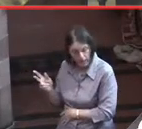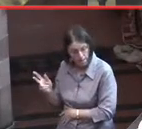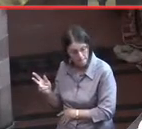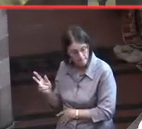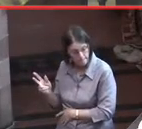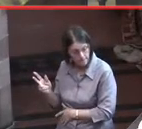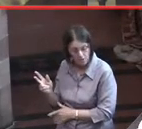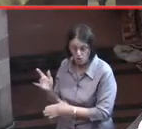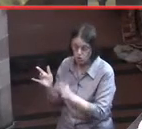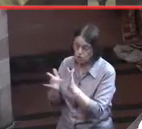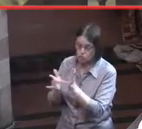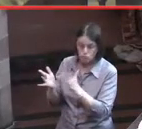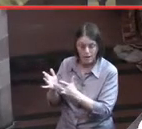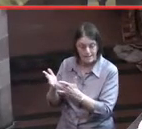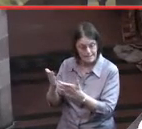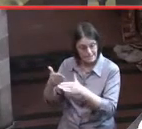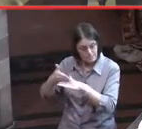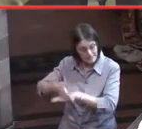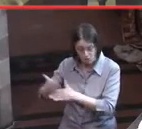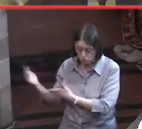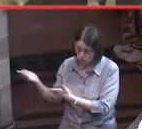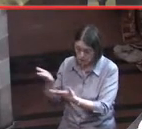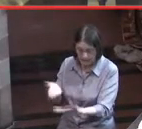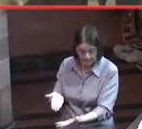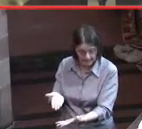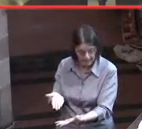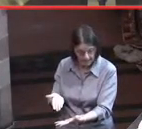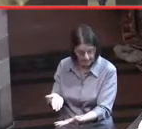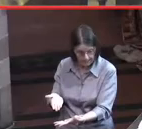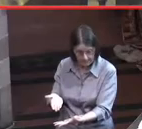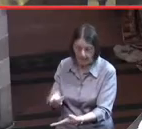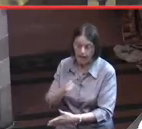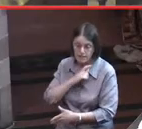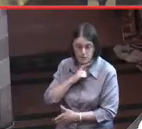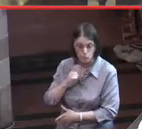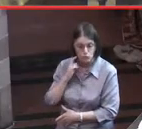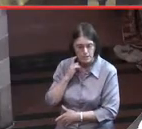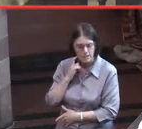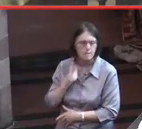of Christ's Holy Church in the order of presbyters.